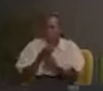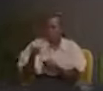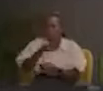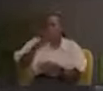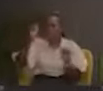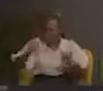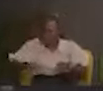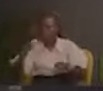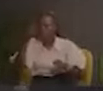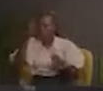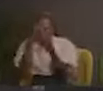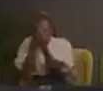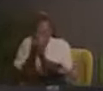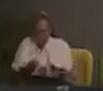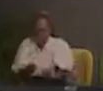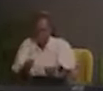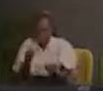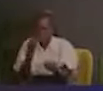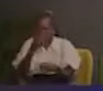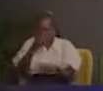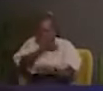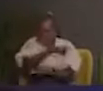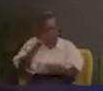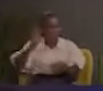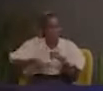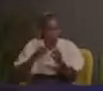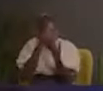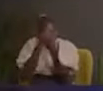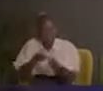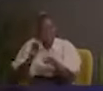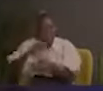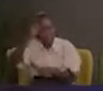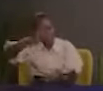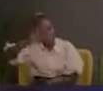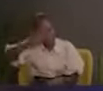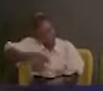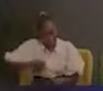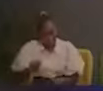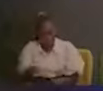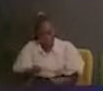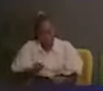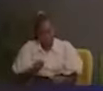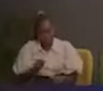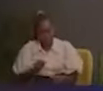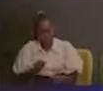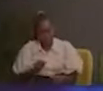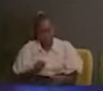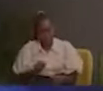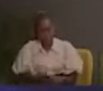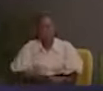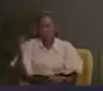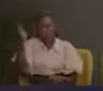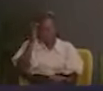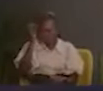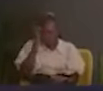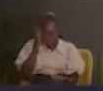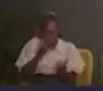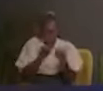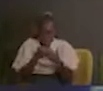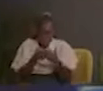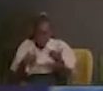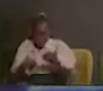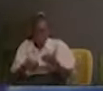obey. You cannot obey in ignorance. Are we together? Yes. Knowledge precedes